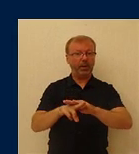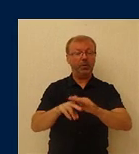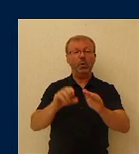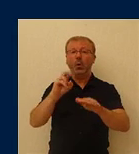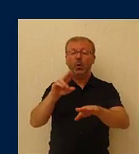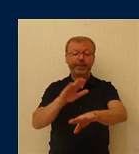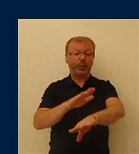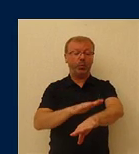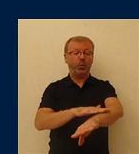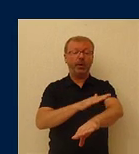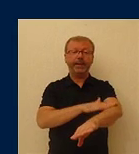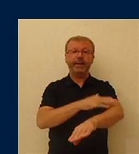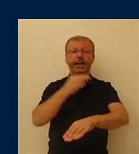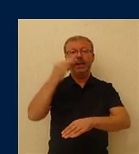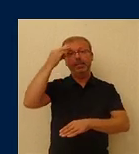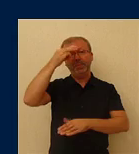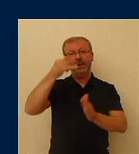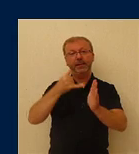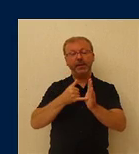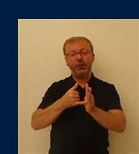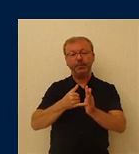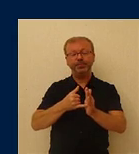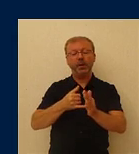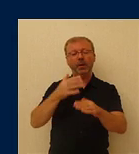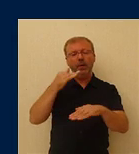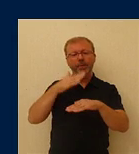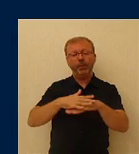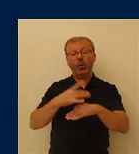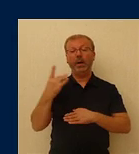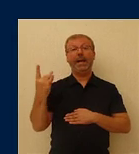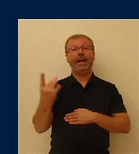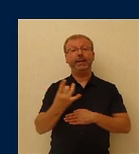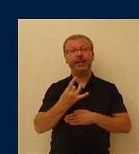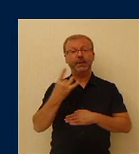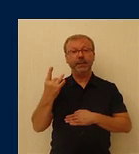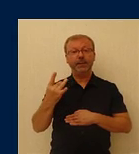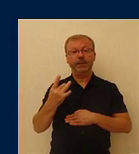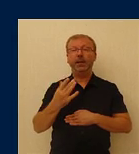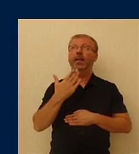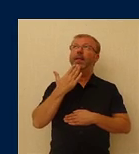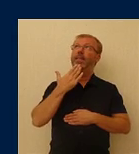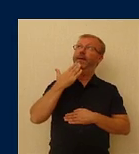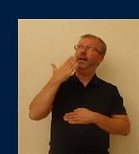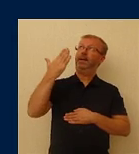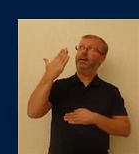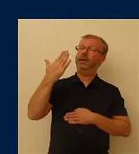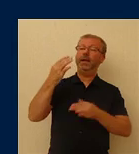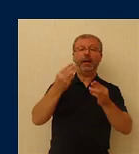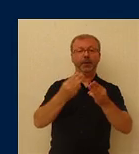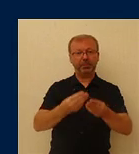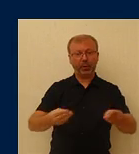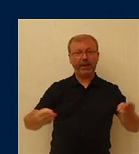meditation for petitioning, thanking, and praising the Divine Spirit.